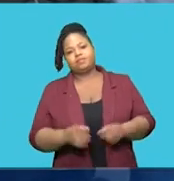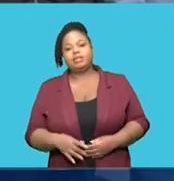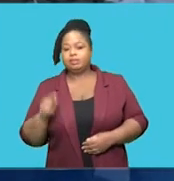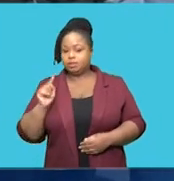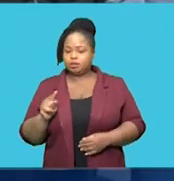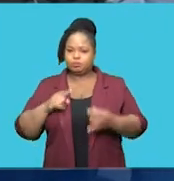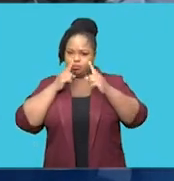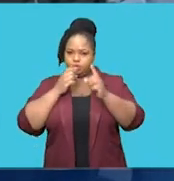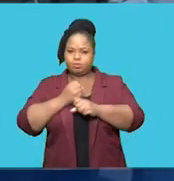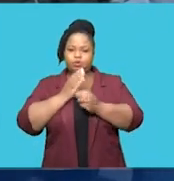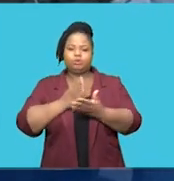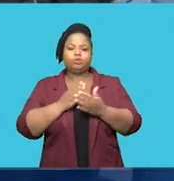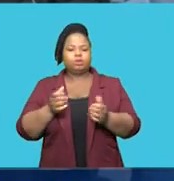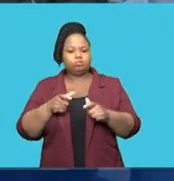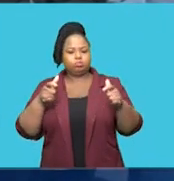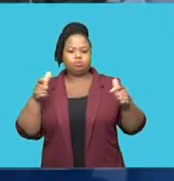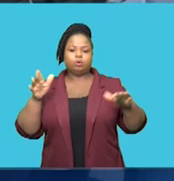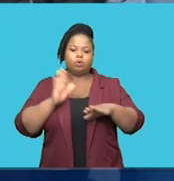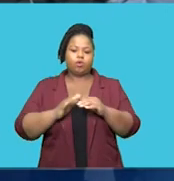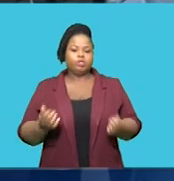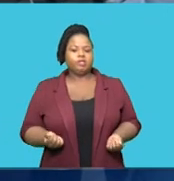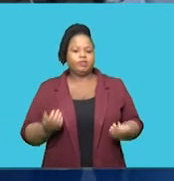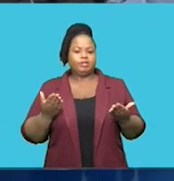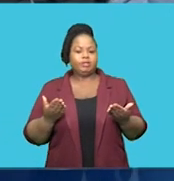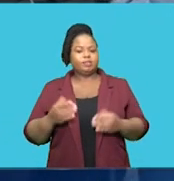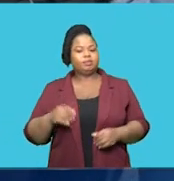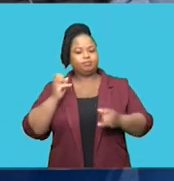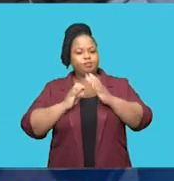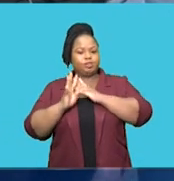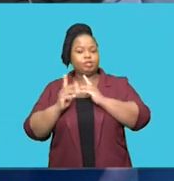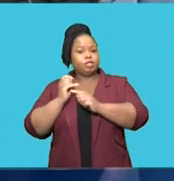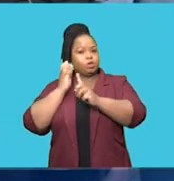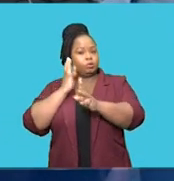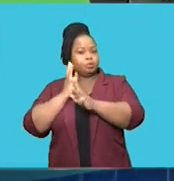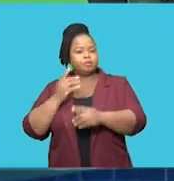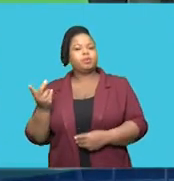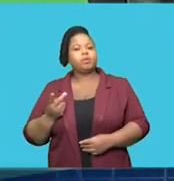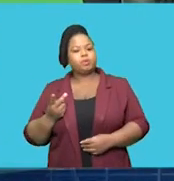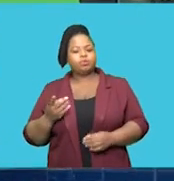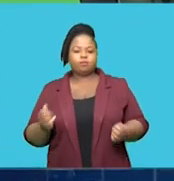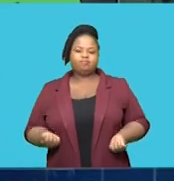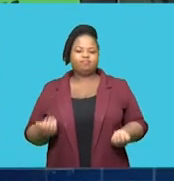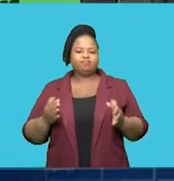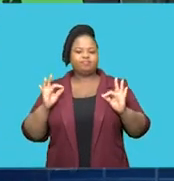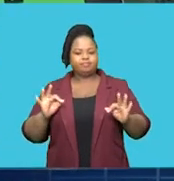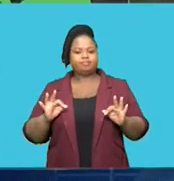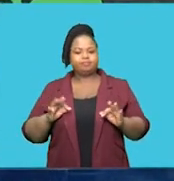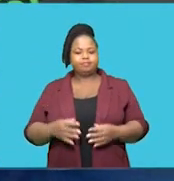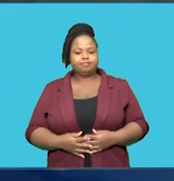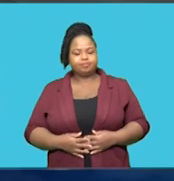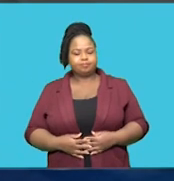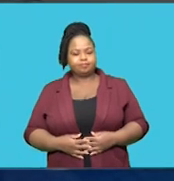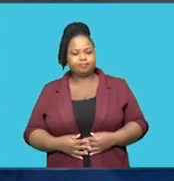in an effort to make sure that we expand Uber Eats services into townships, but also deliver township relevant